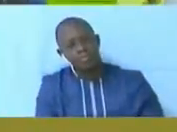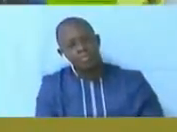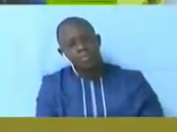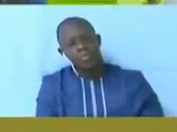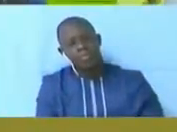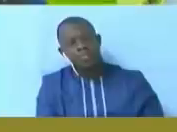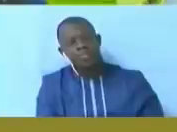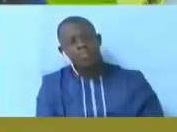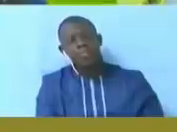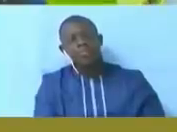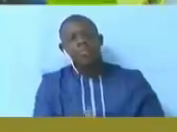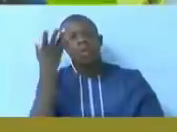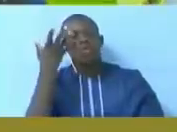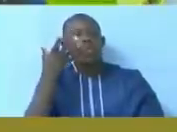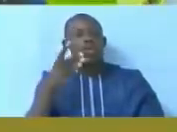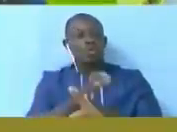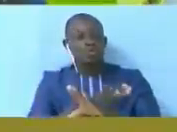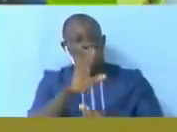the course of the court